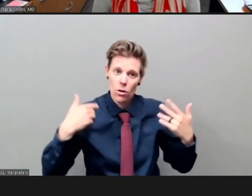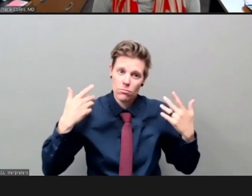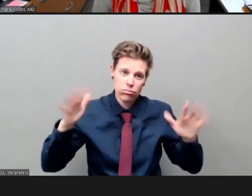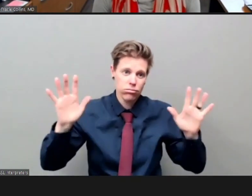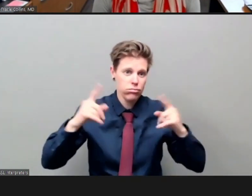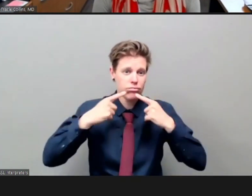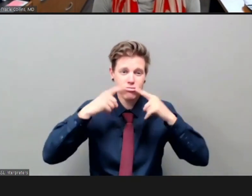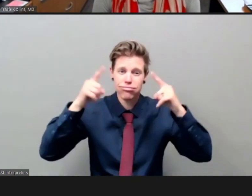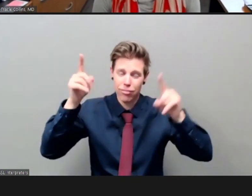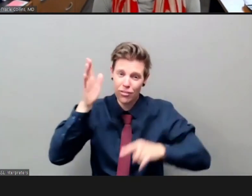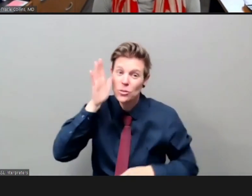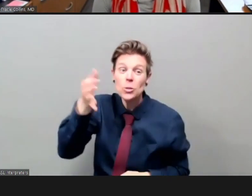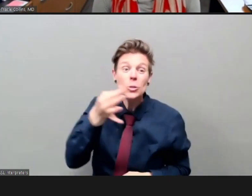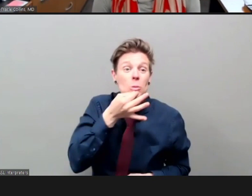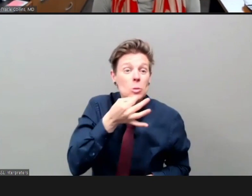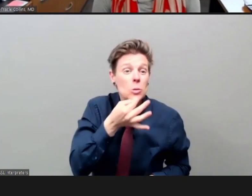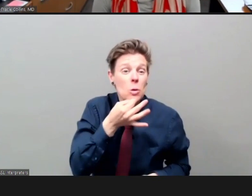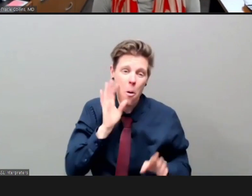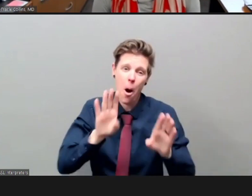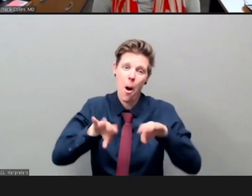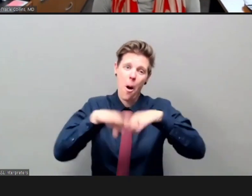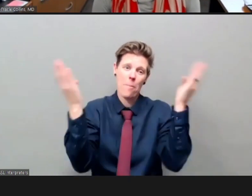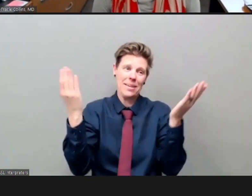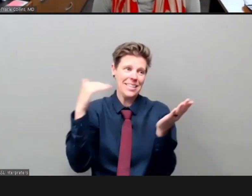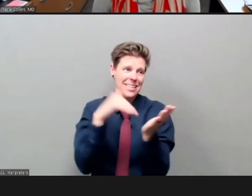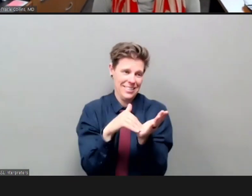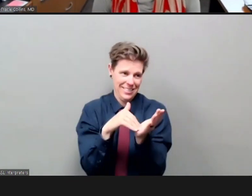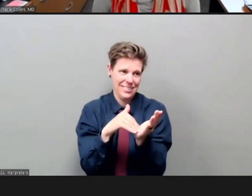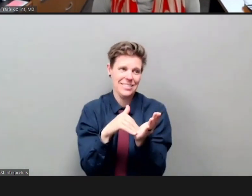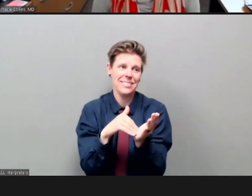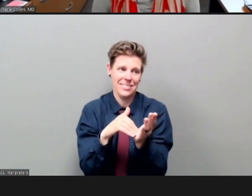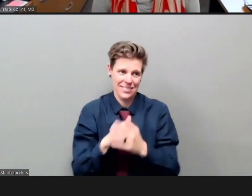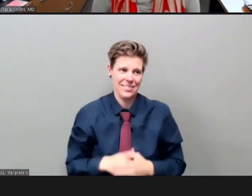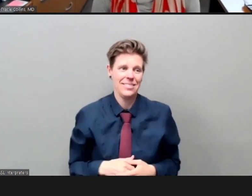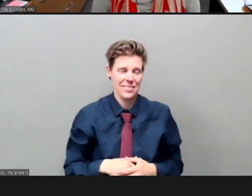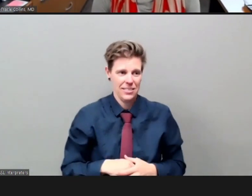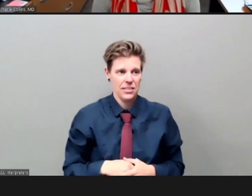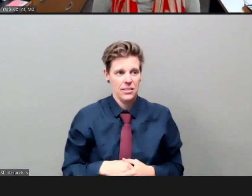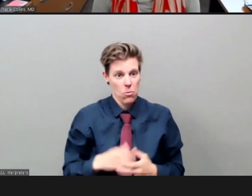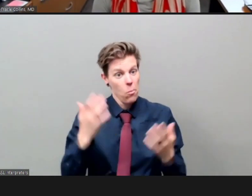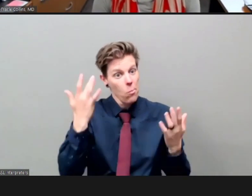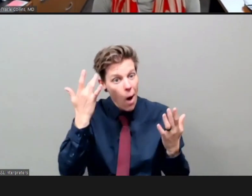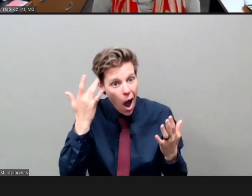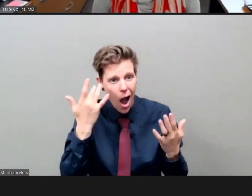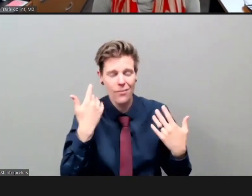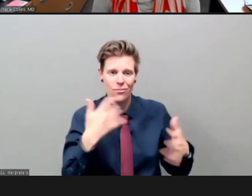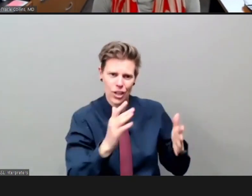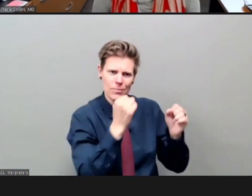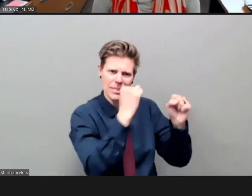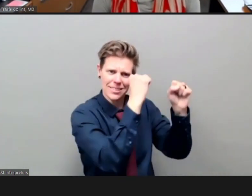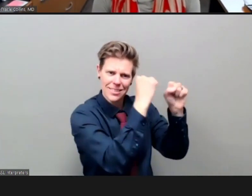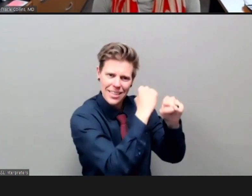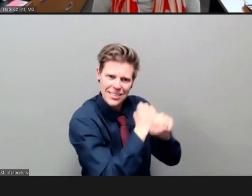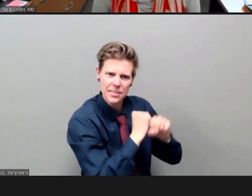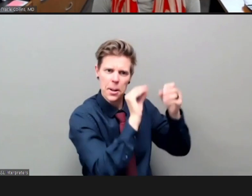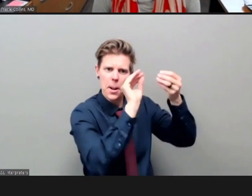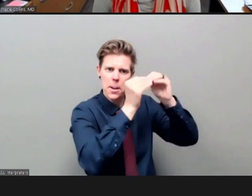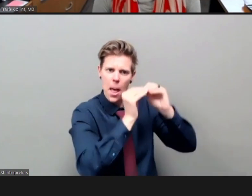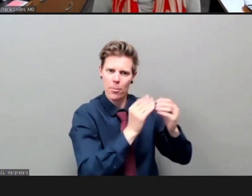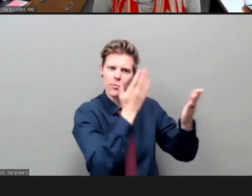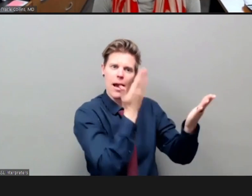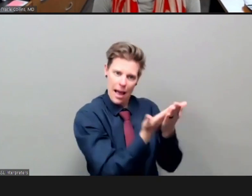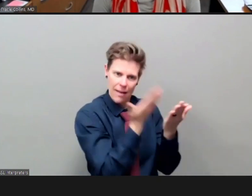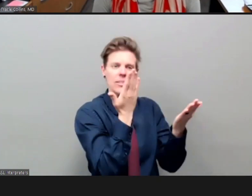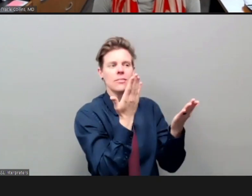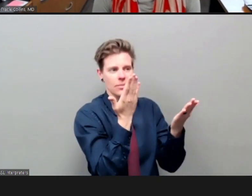just making a declaration that's not based in public health evidence. And I believe we're the first state to be in this position. And